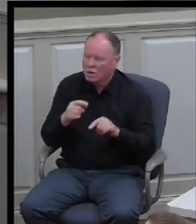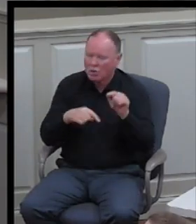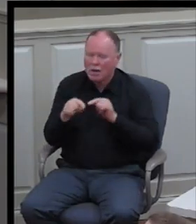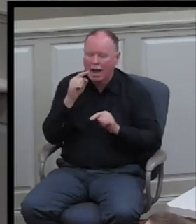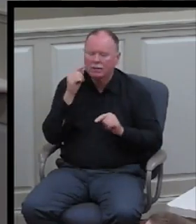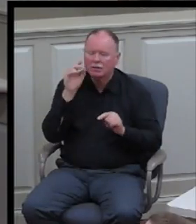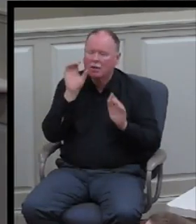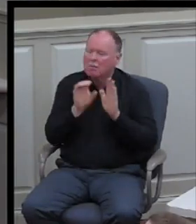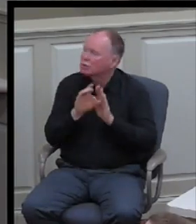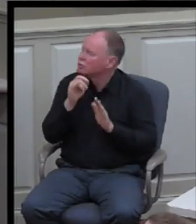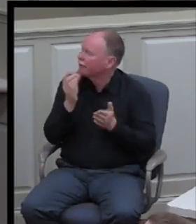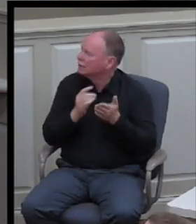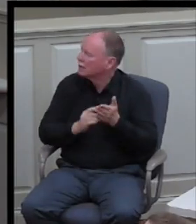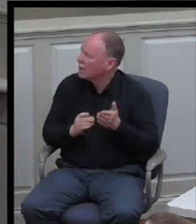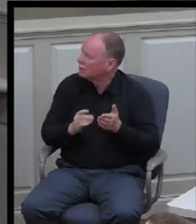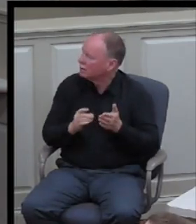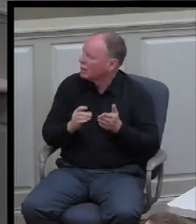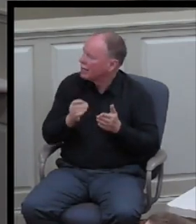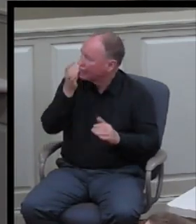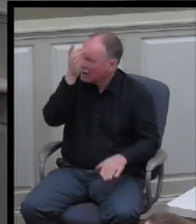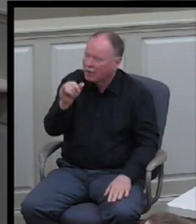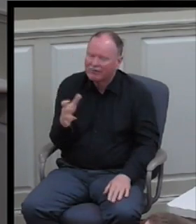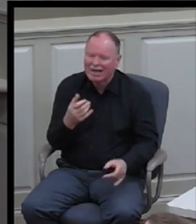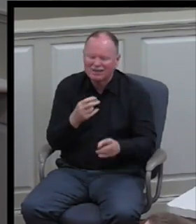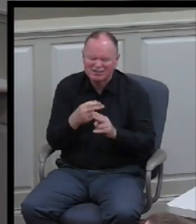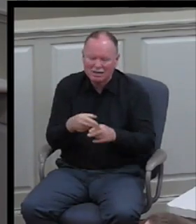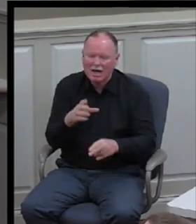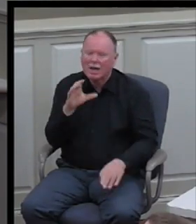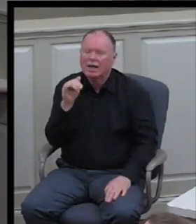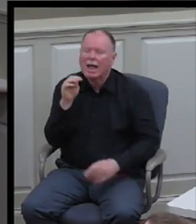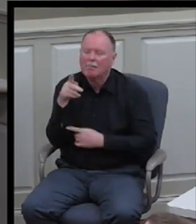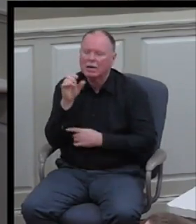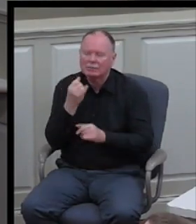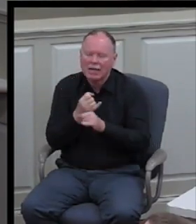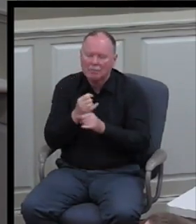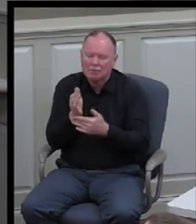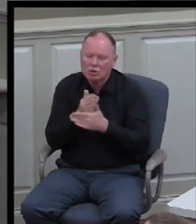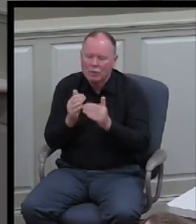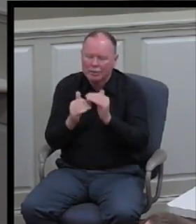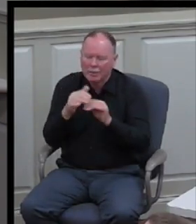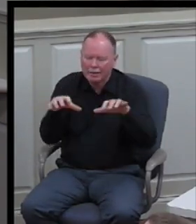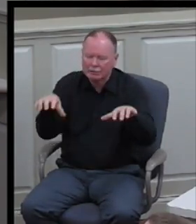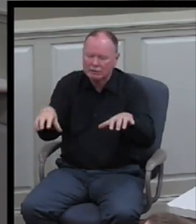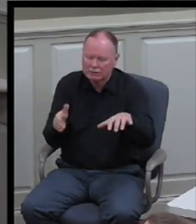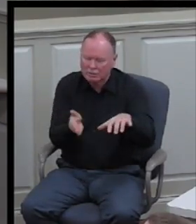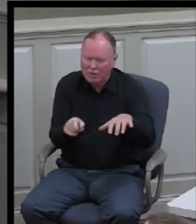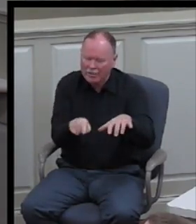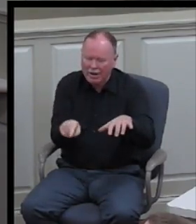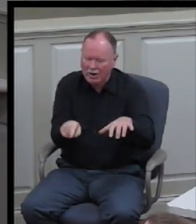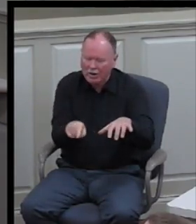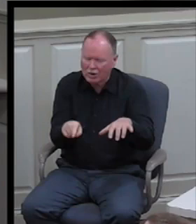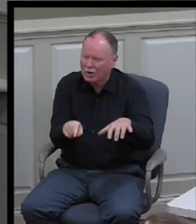what we decided to do was create kind of a campus between the two buildings and eliminate